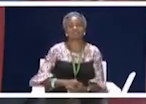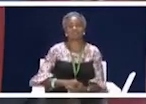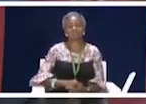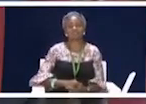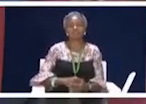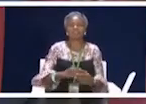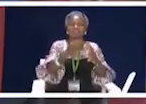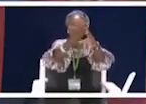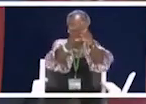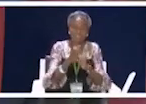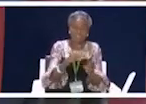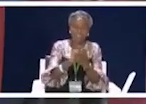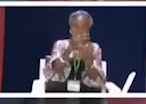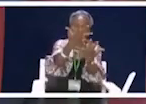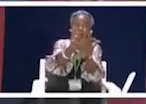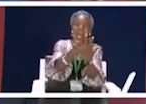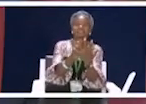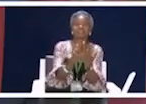Grab that net.